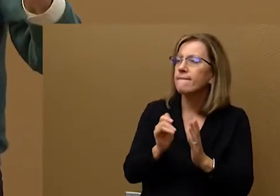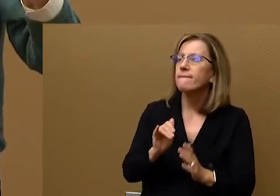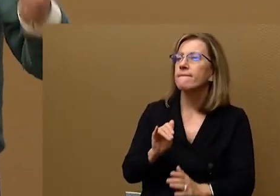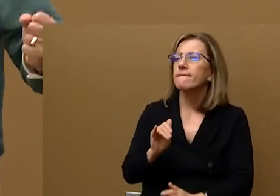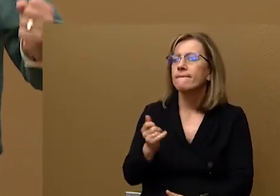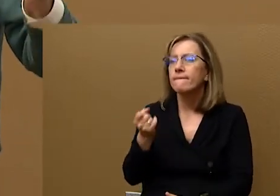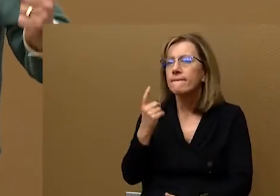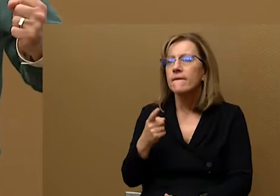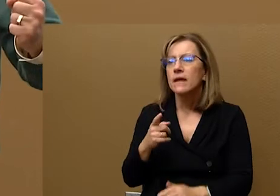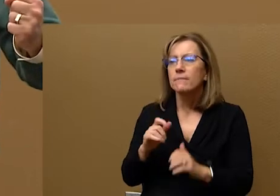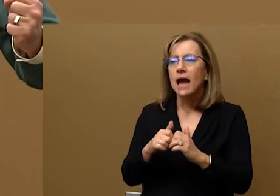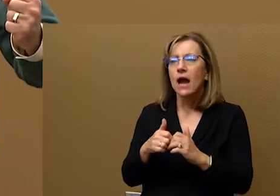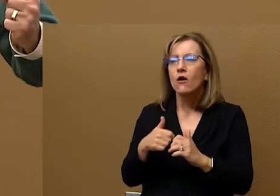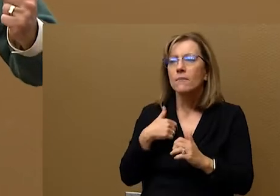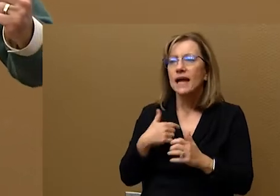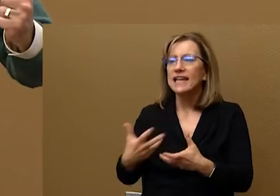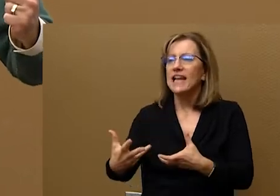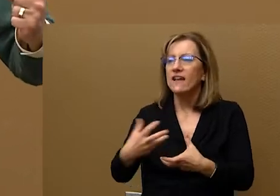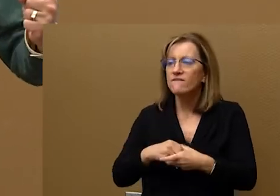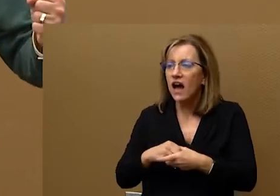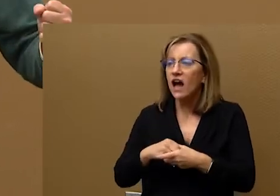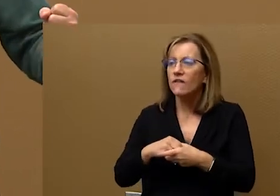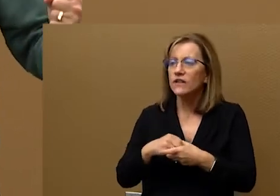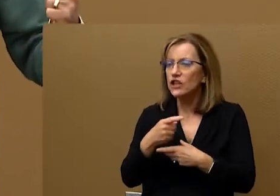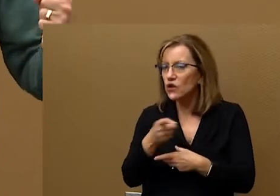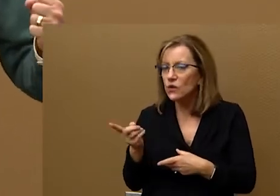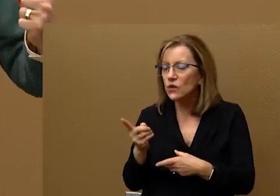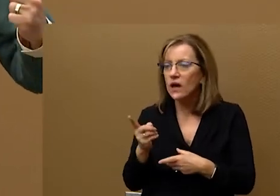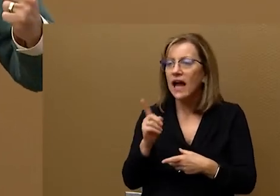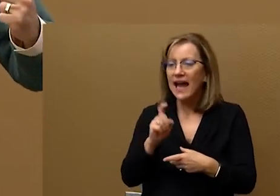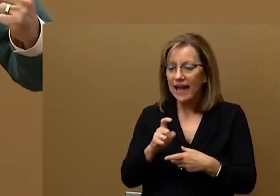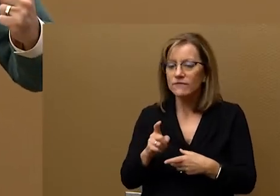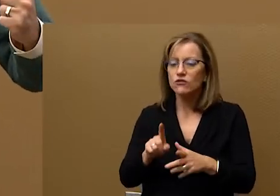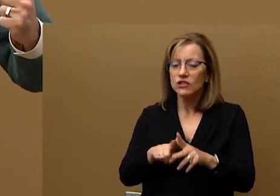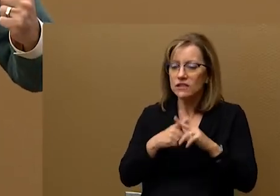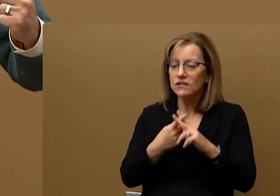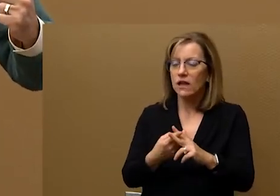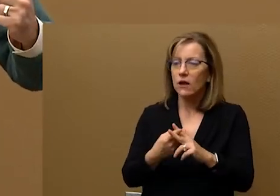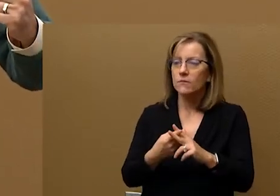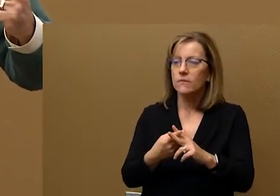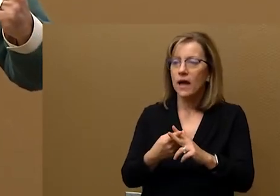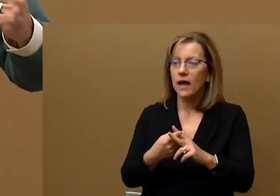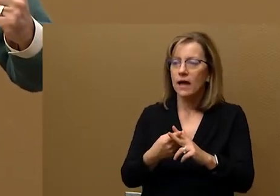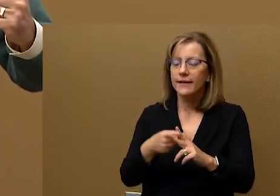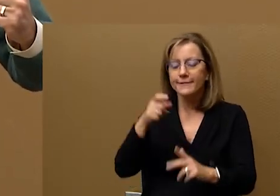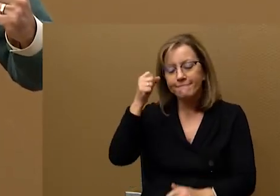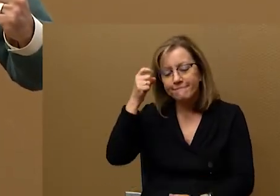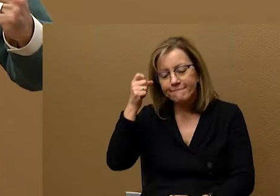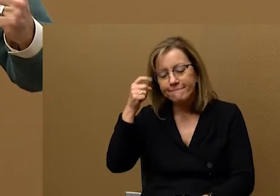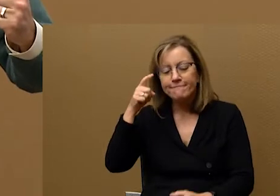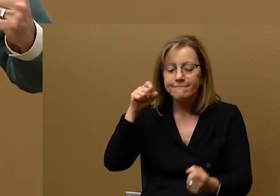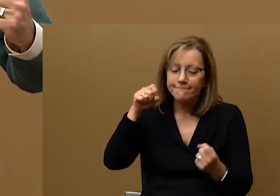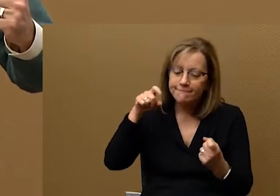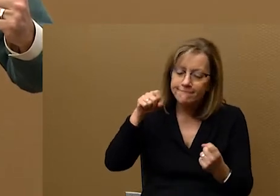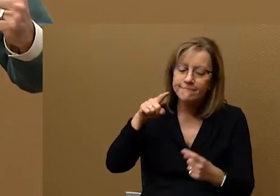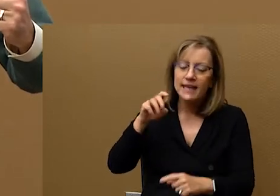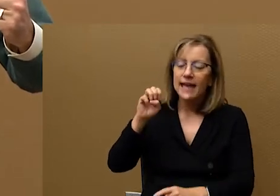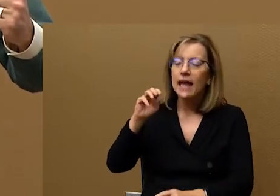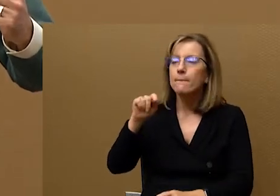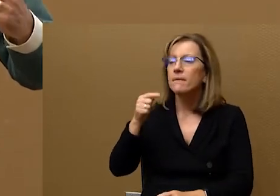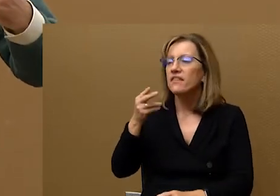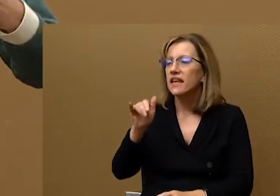Okay, I got that, but how am I going to get you involved? I have to start by